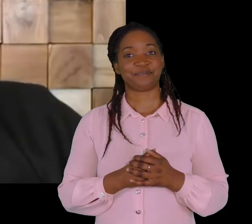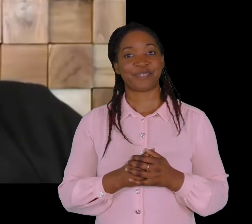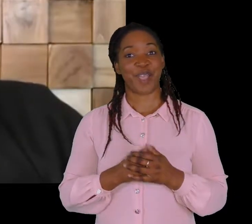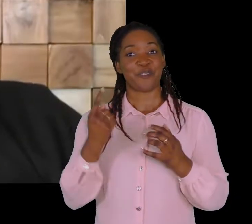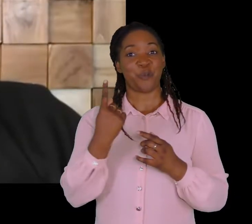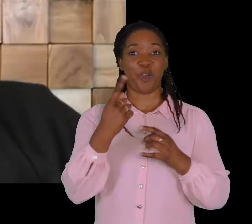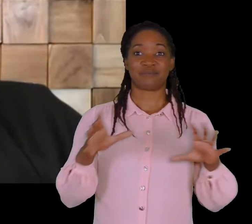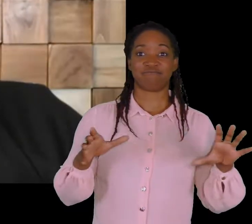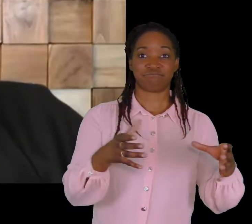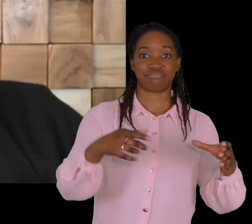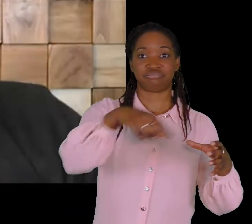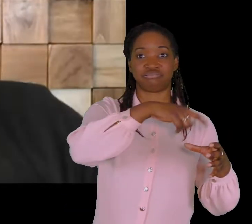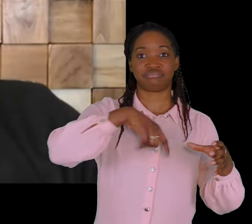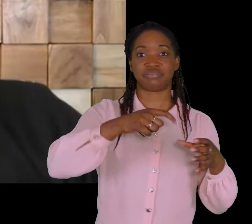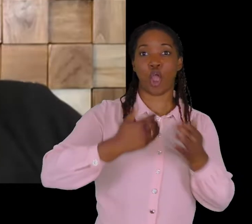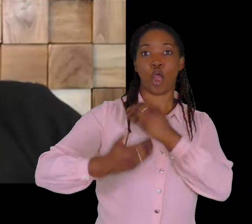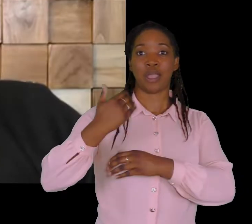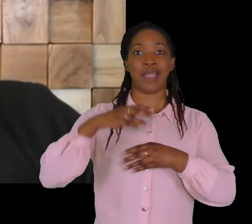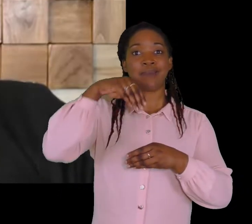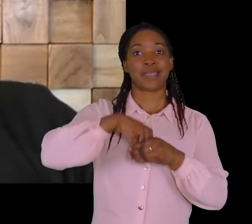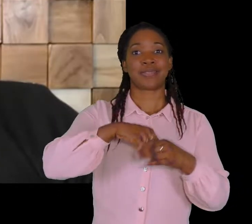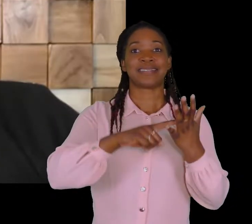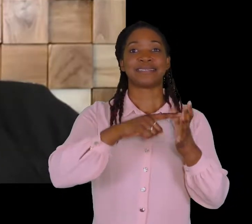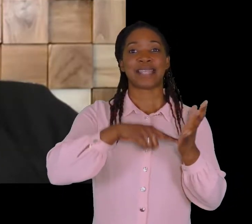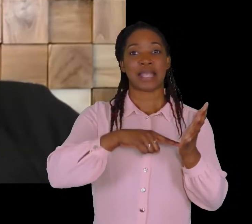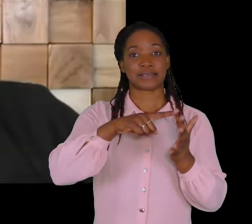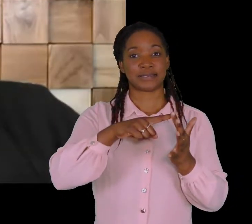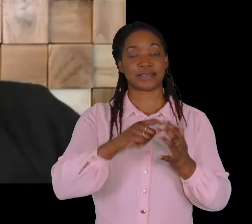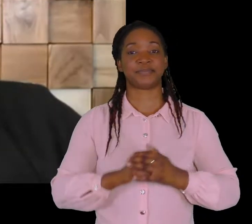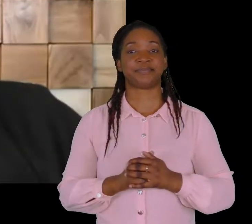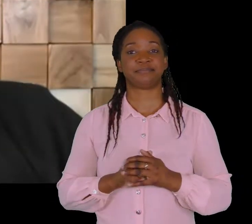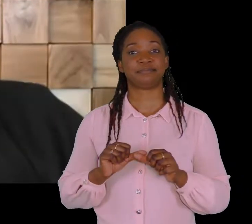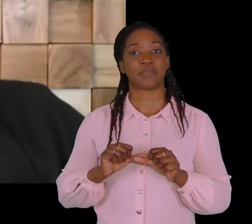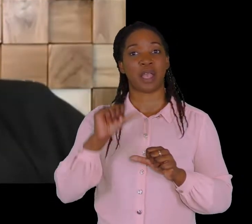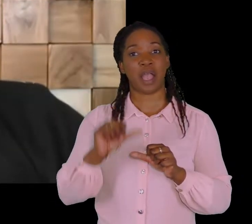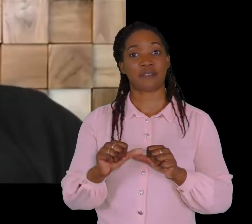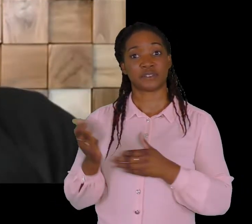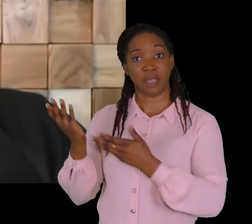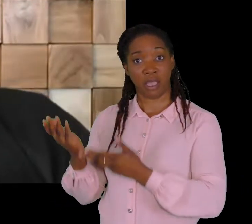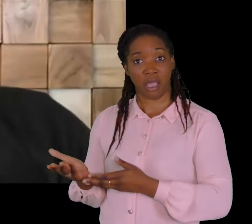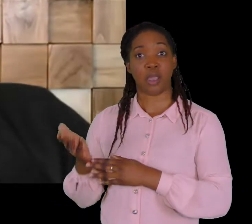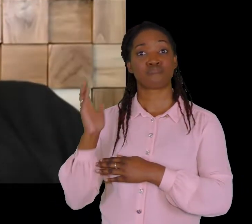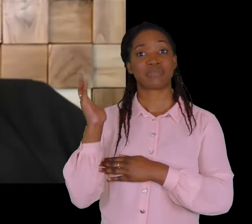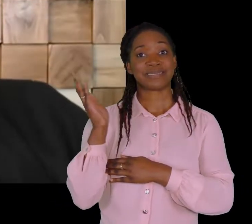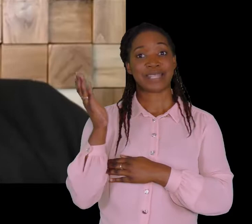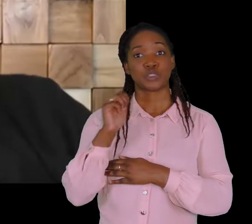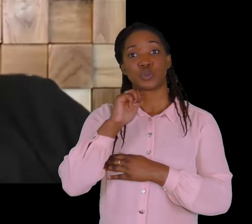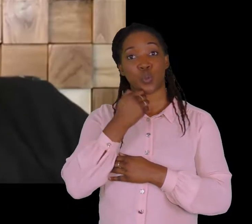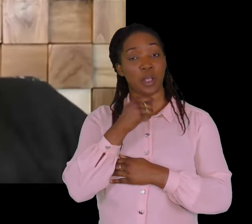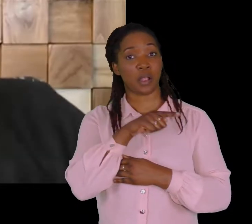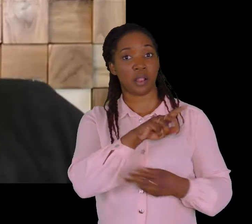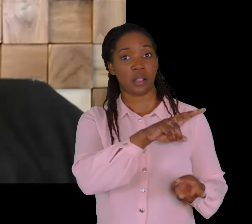co-founder of the Panchayat Collection, an archive currently housed at Tate. After